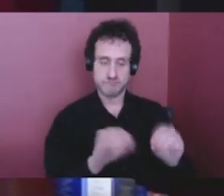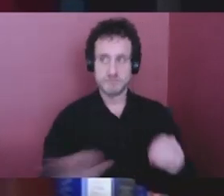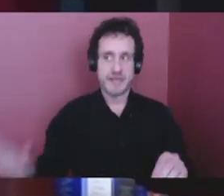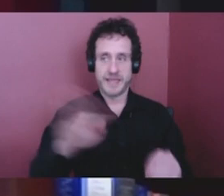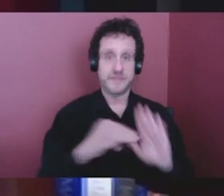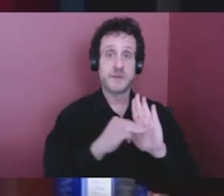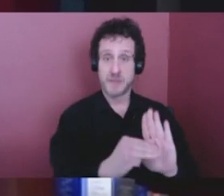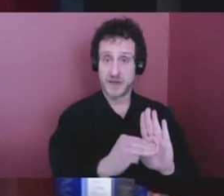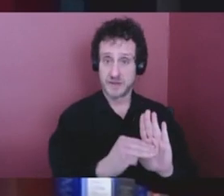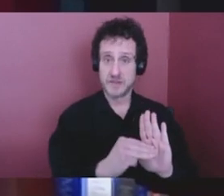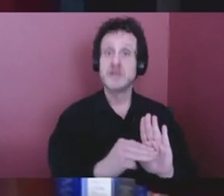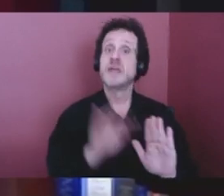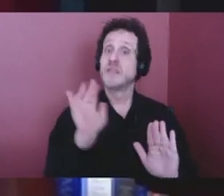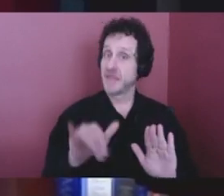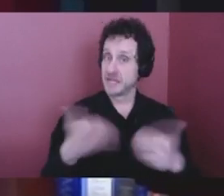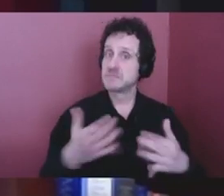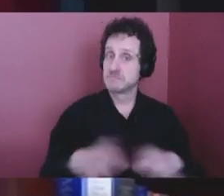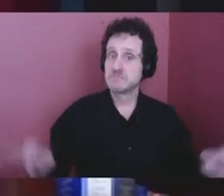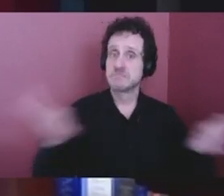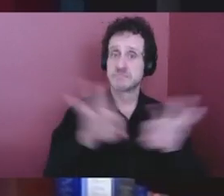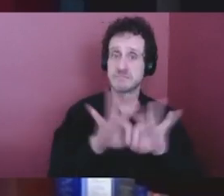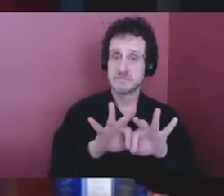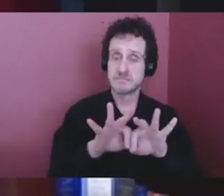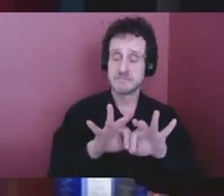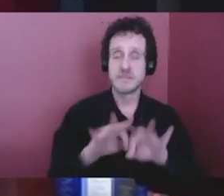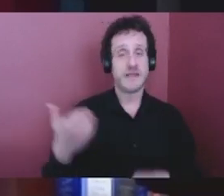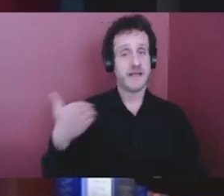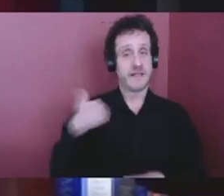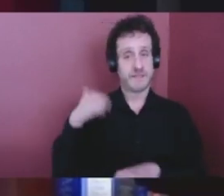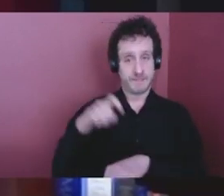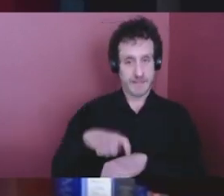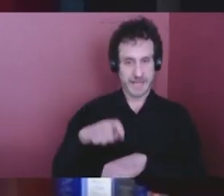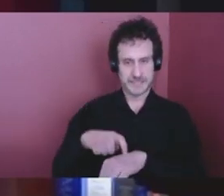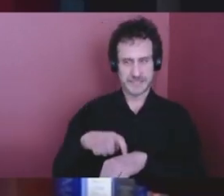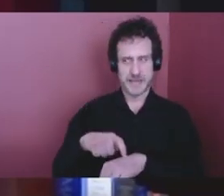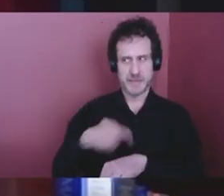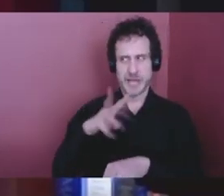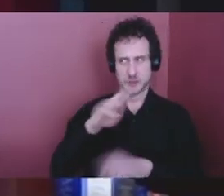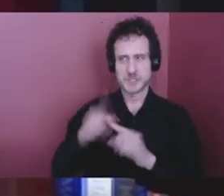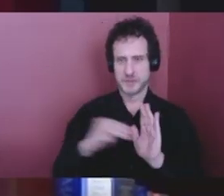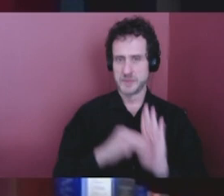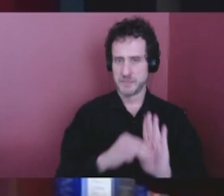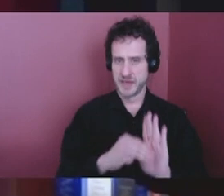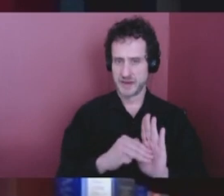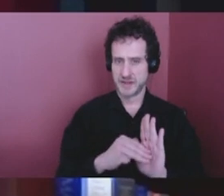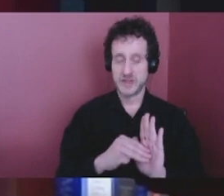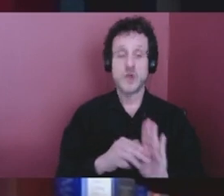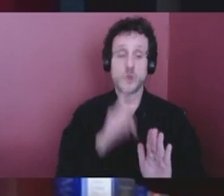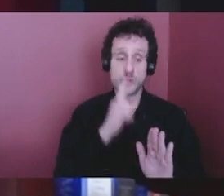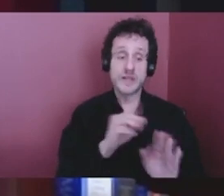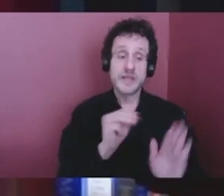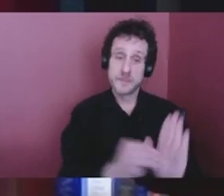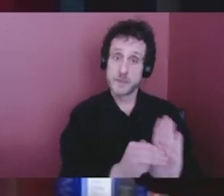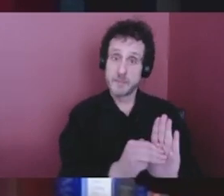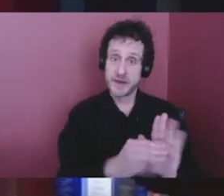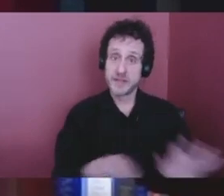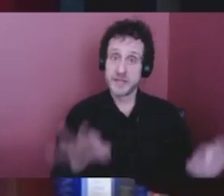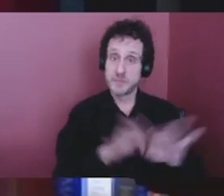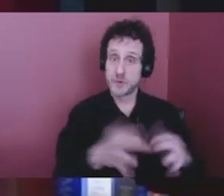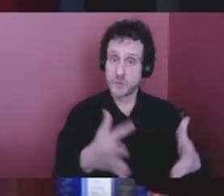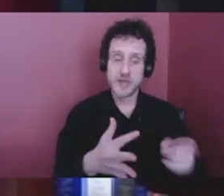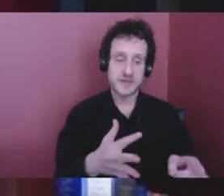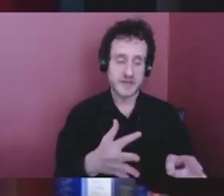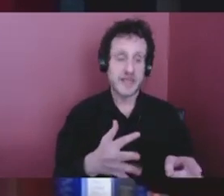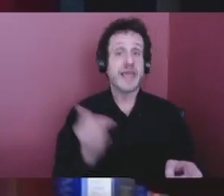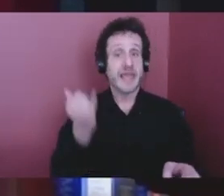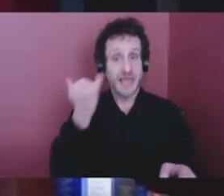significant. As I told you in our last conversation on this topic, the essence of models is that they get smarter